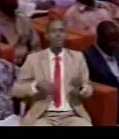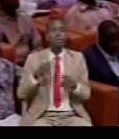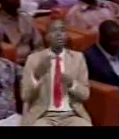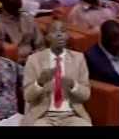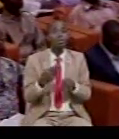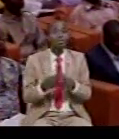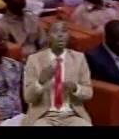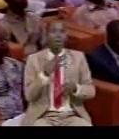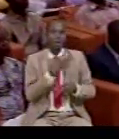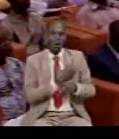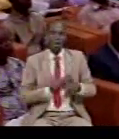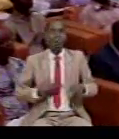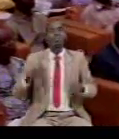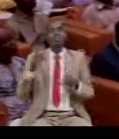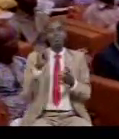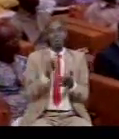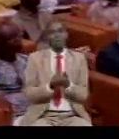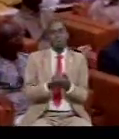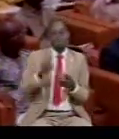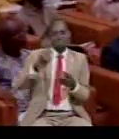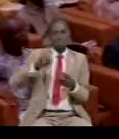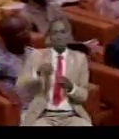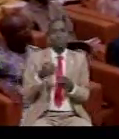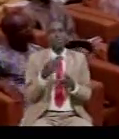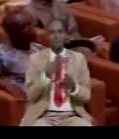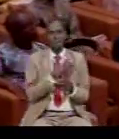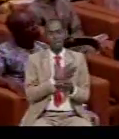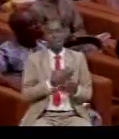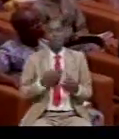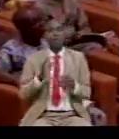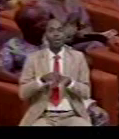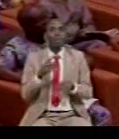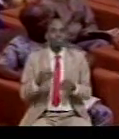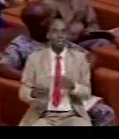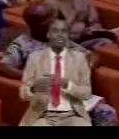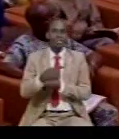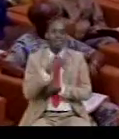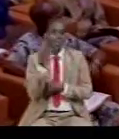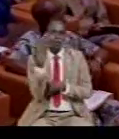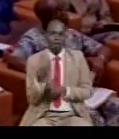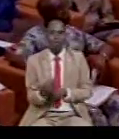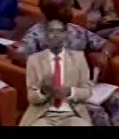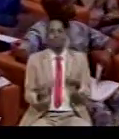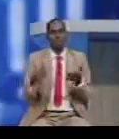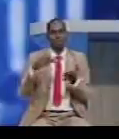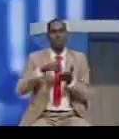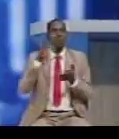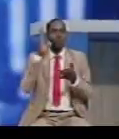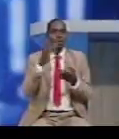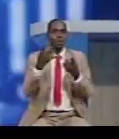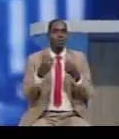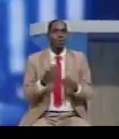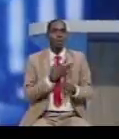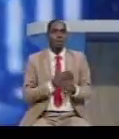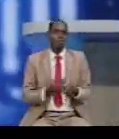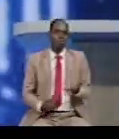life. And then eventually, when the day of resurrection will come, they will rise up unto